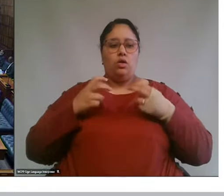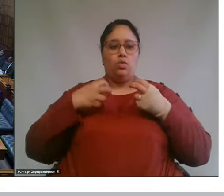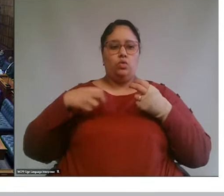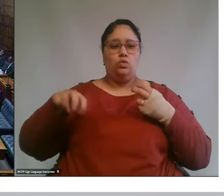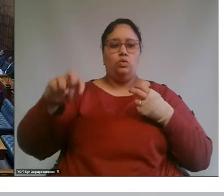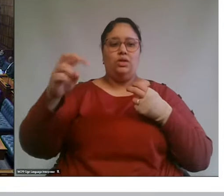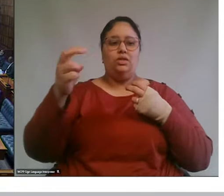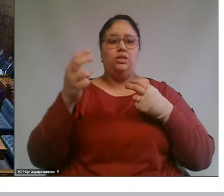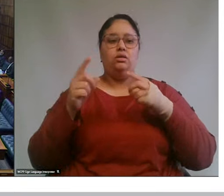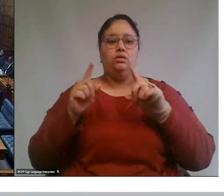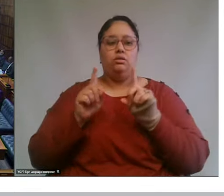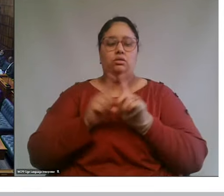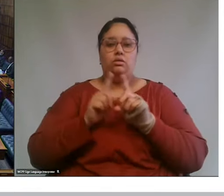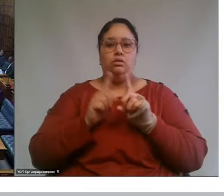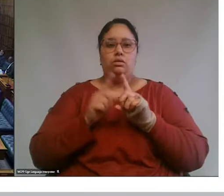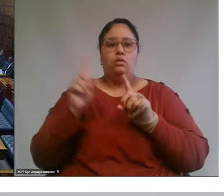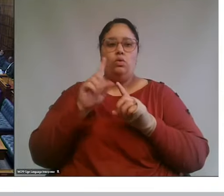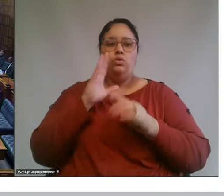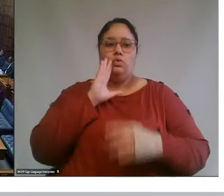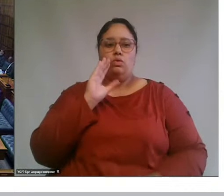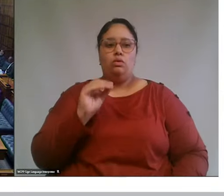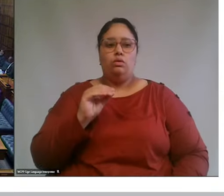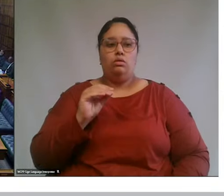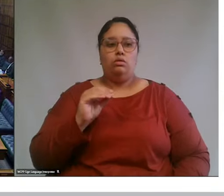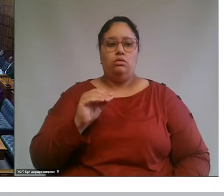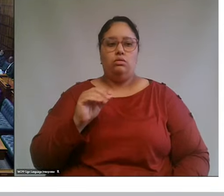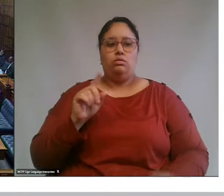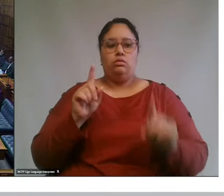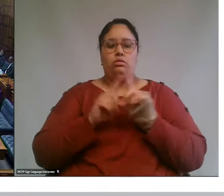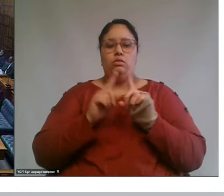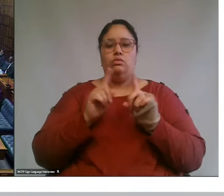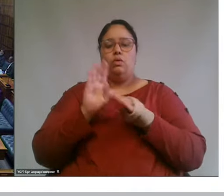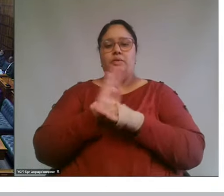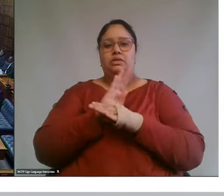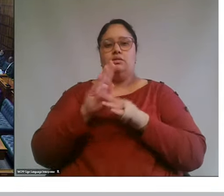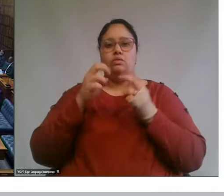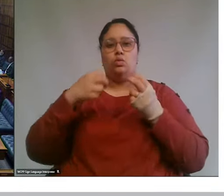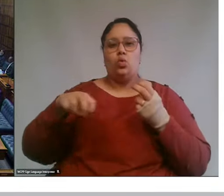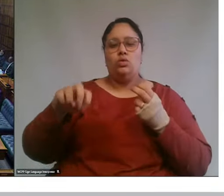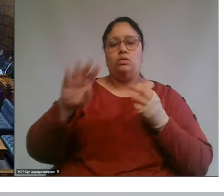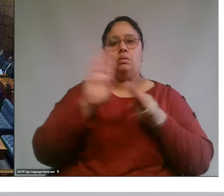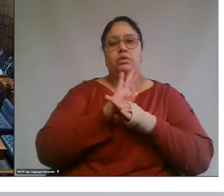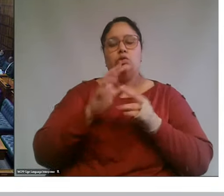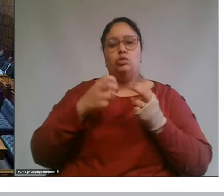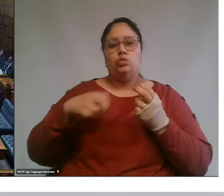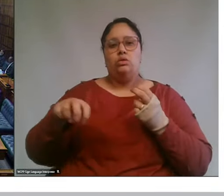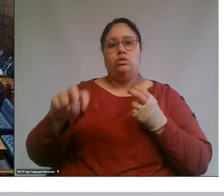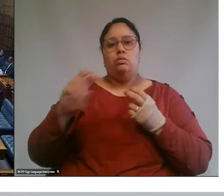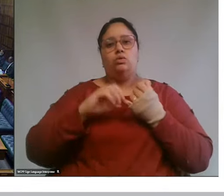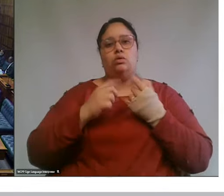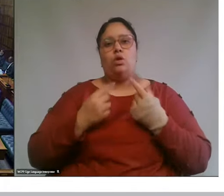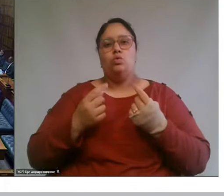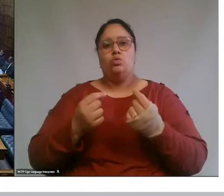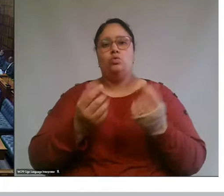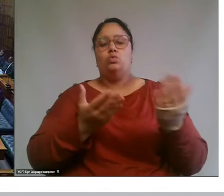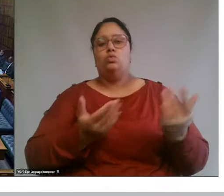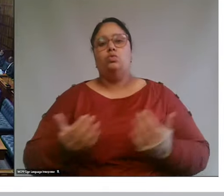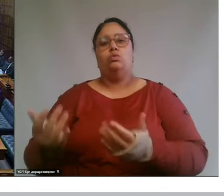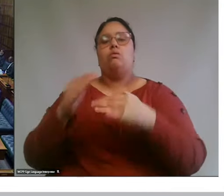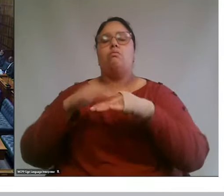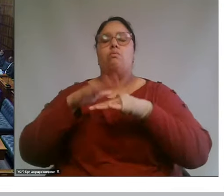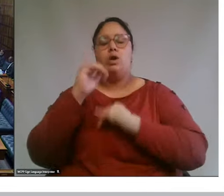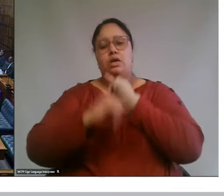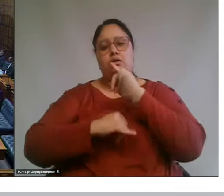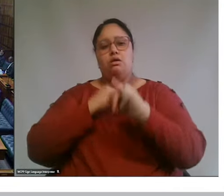have what we call um uh business tourism and with business tourism we try and attract um